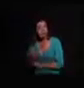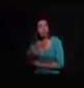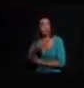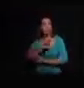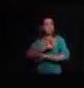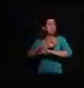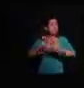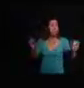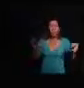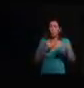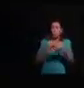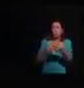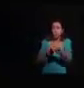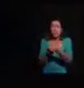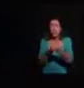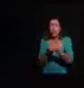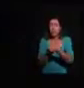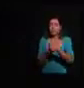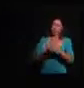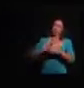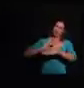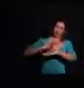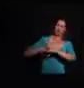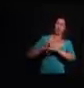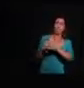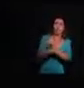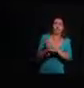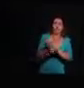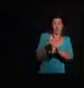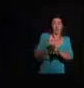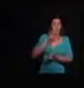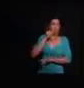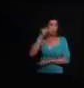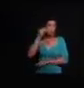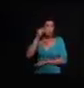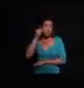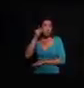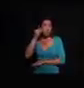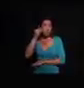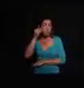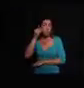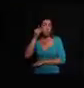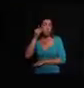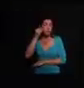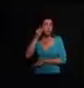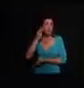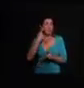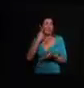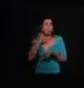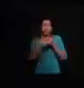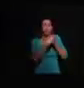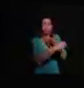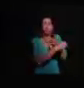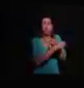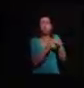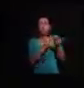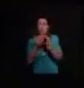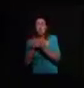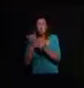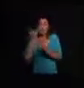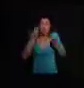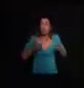also start a business from their homes and not have to go out into the community if they didn't want to.